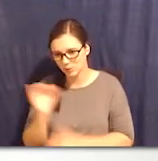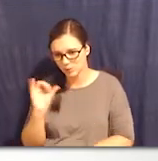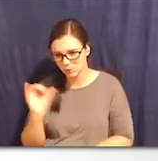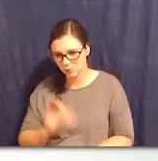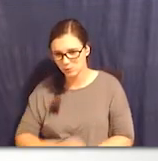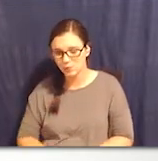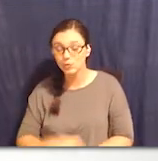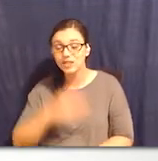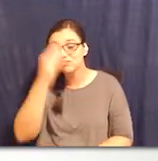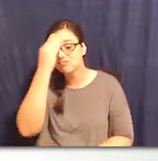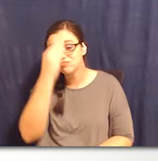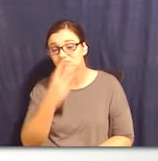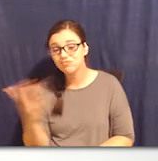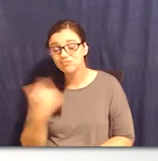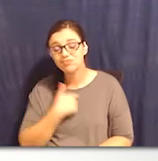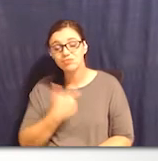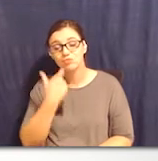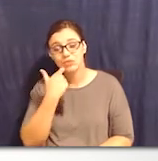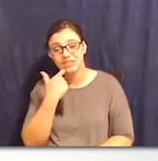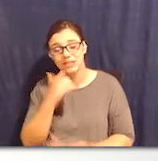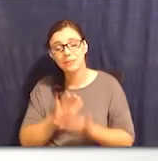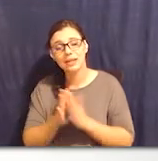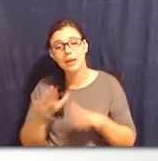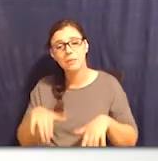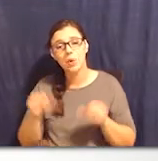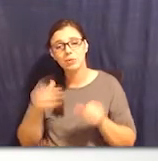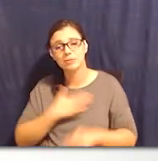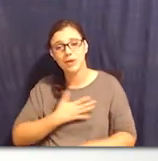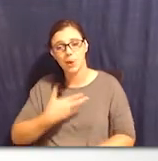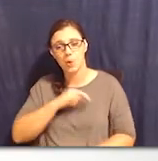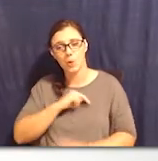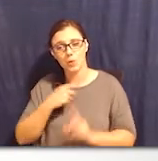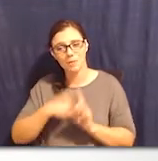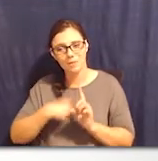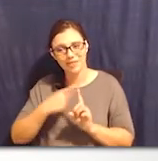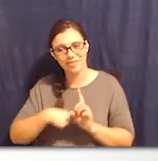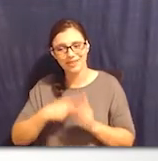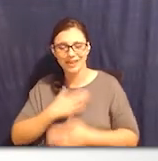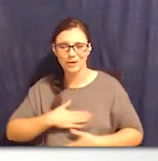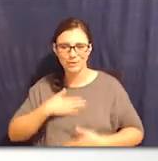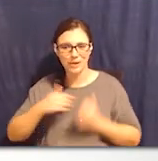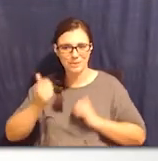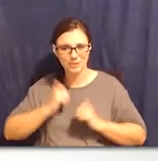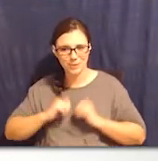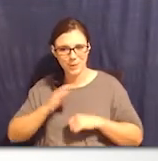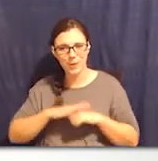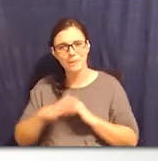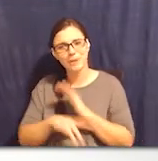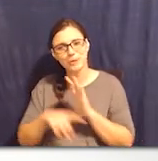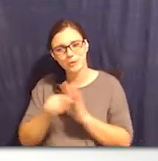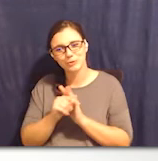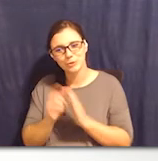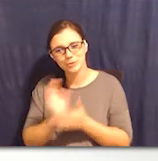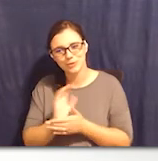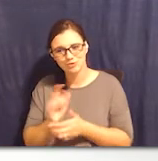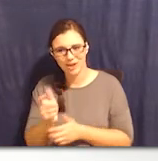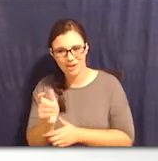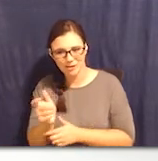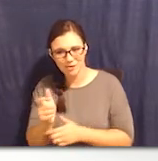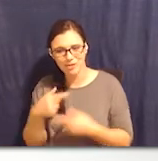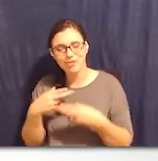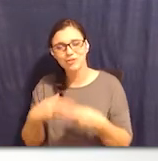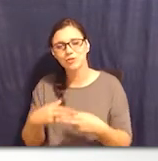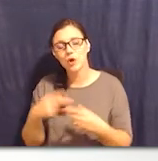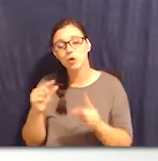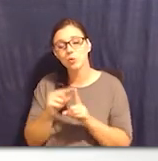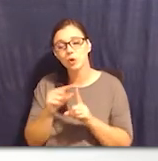pages. And I'd also like to mention that I recently became a host of my own monthly edutainment show